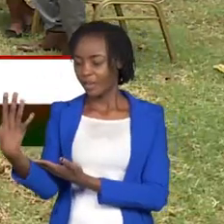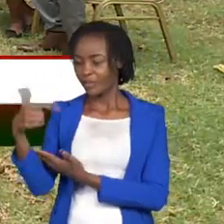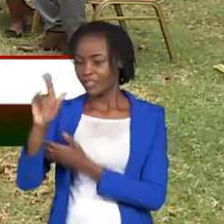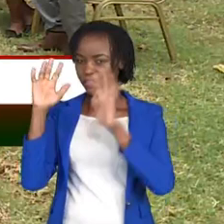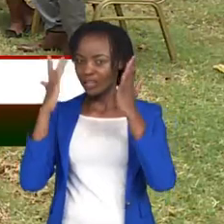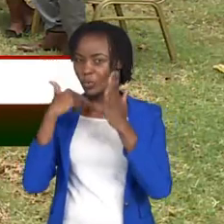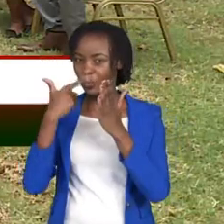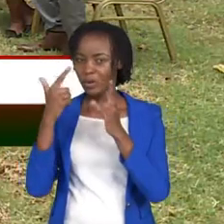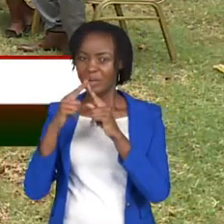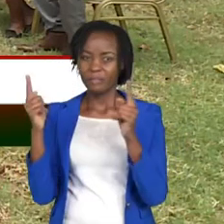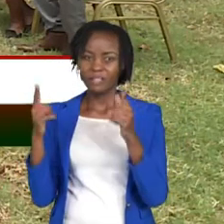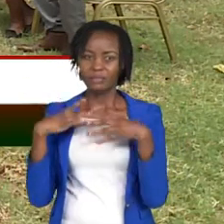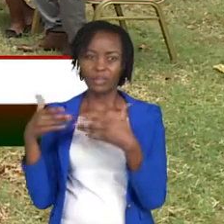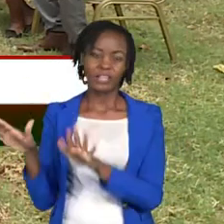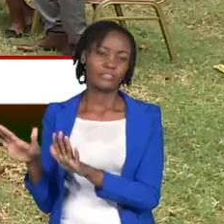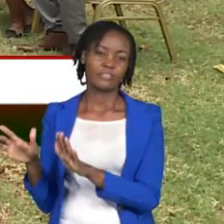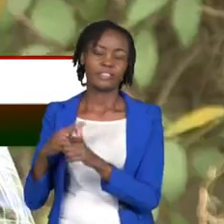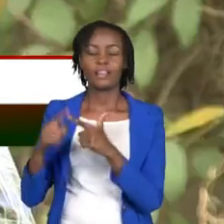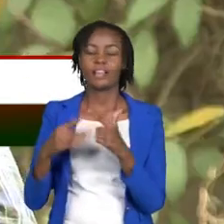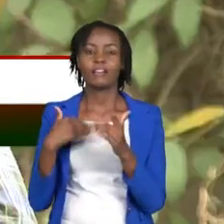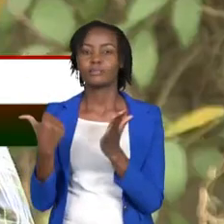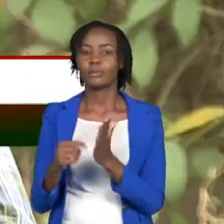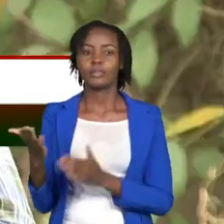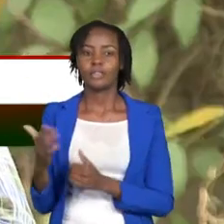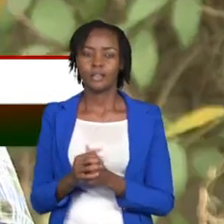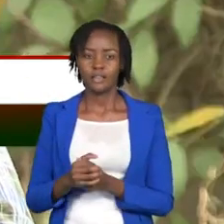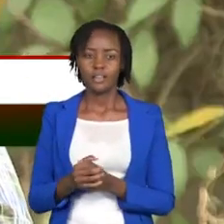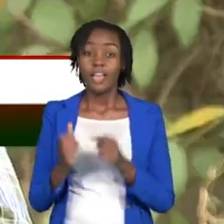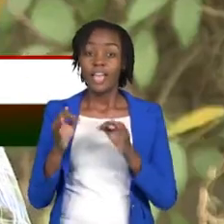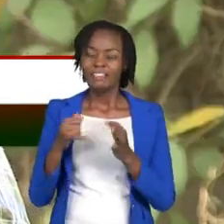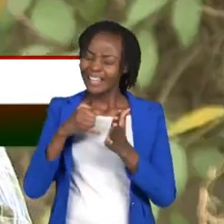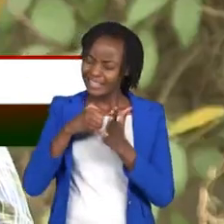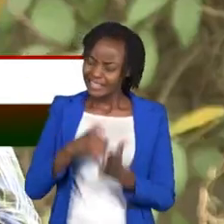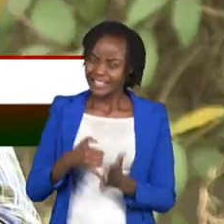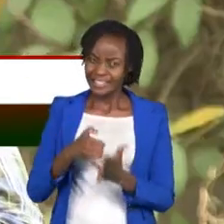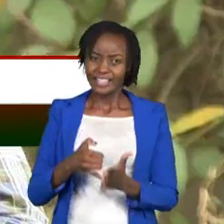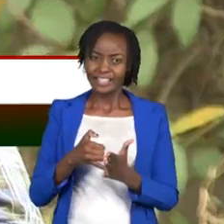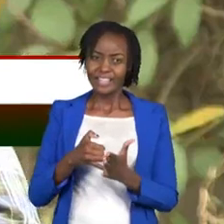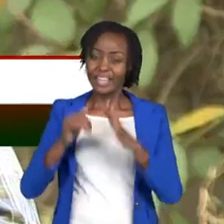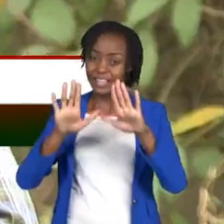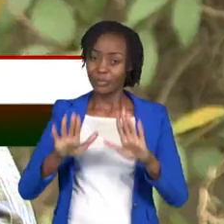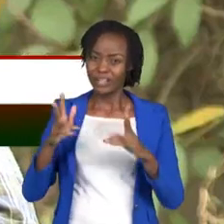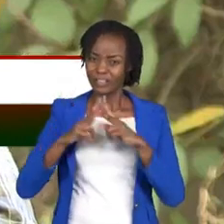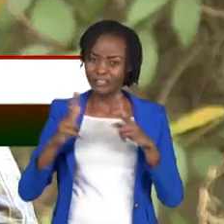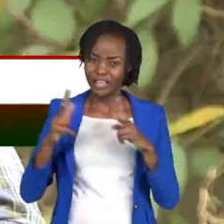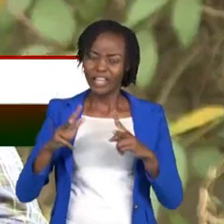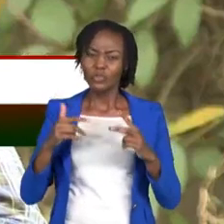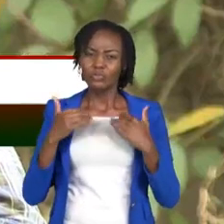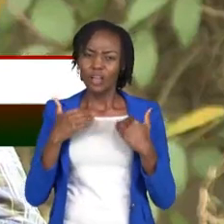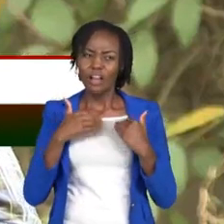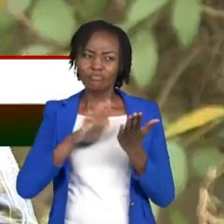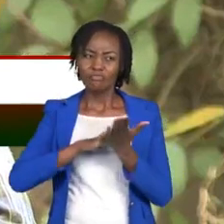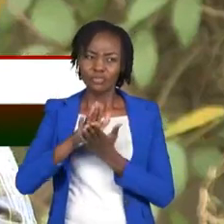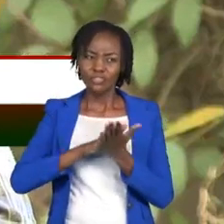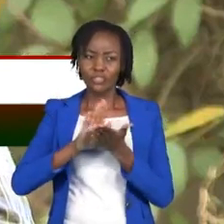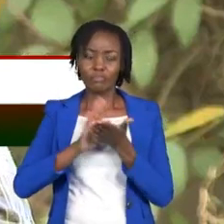no emphasis is given to it, then there's a problem in that. If it's emphasized, then it piques your curiosity. Because